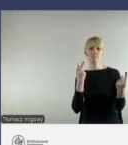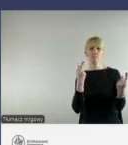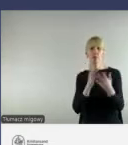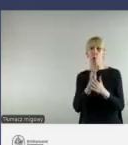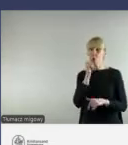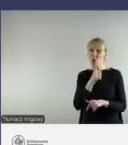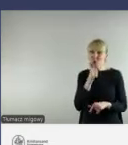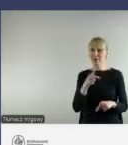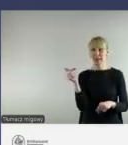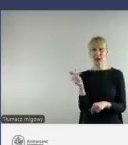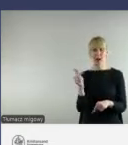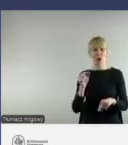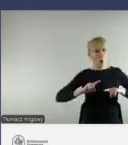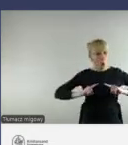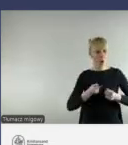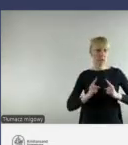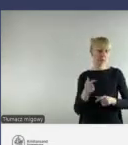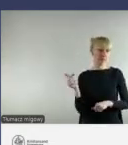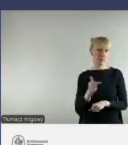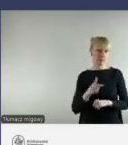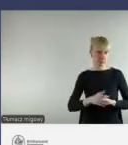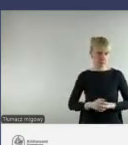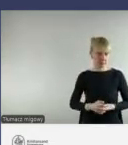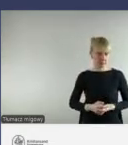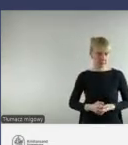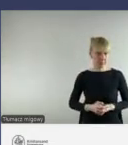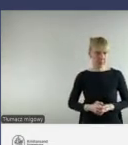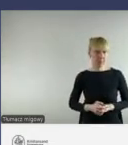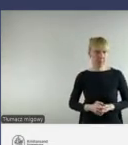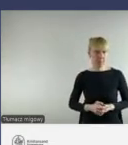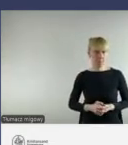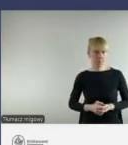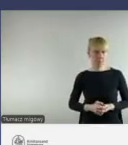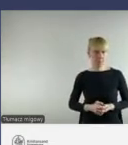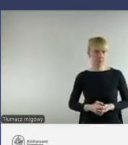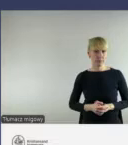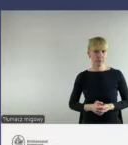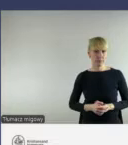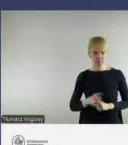the municipal should ensure the best possible cooperation with relevant actors.